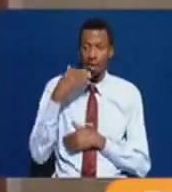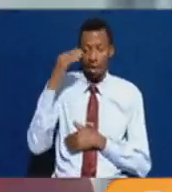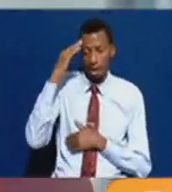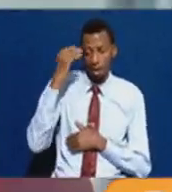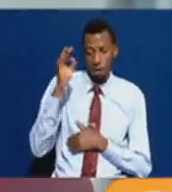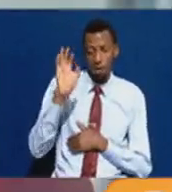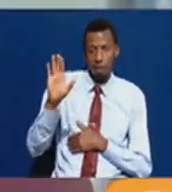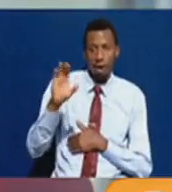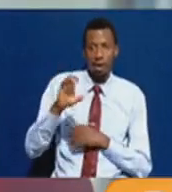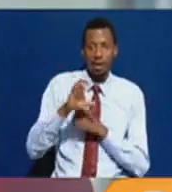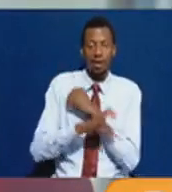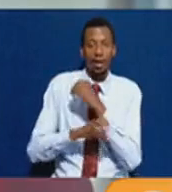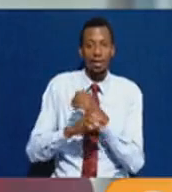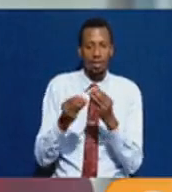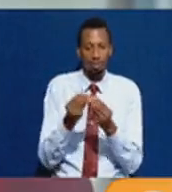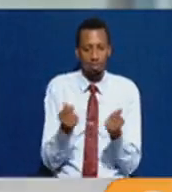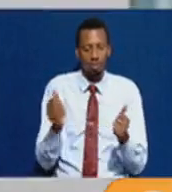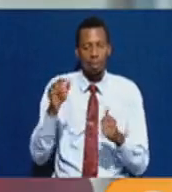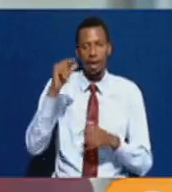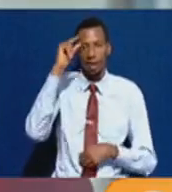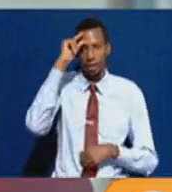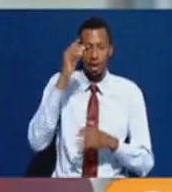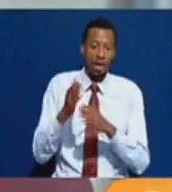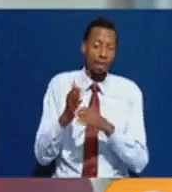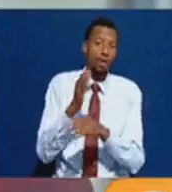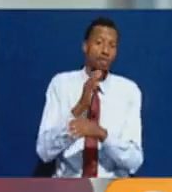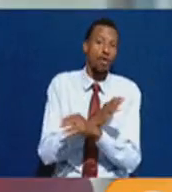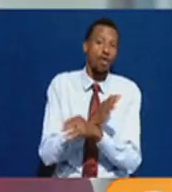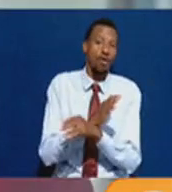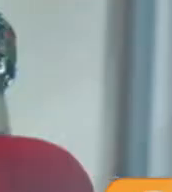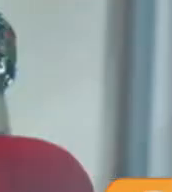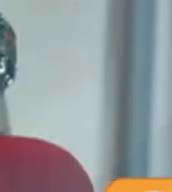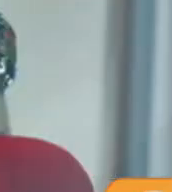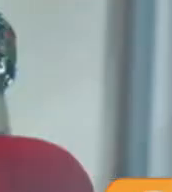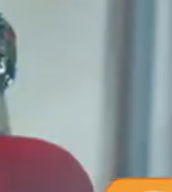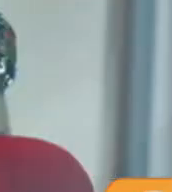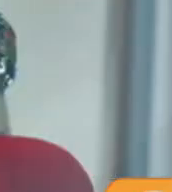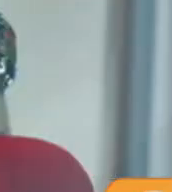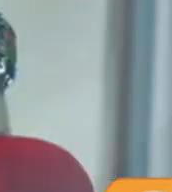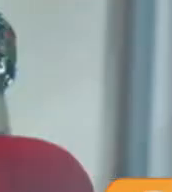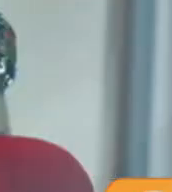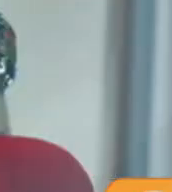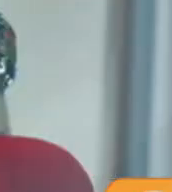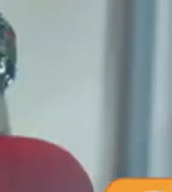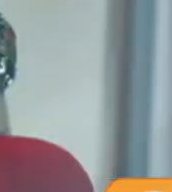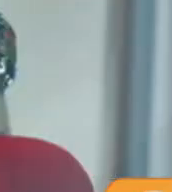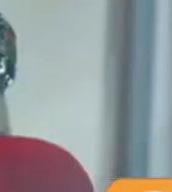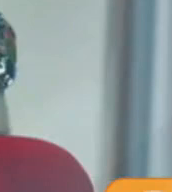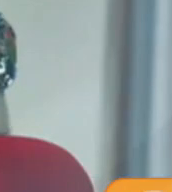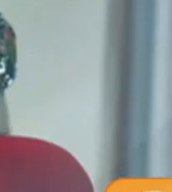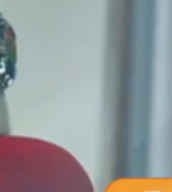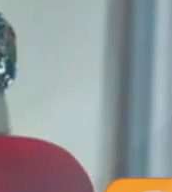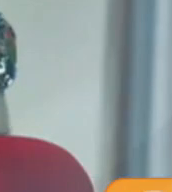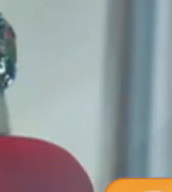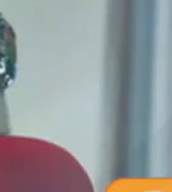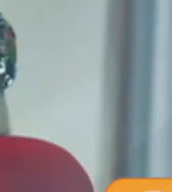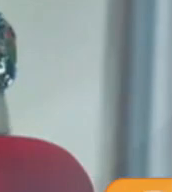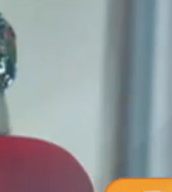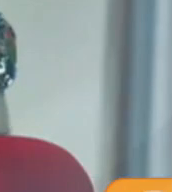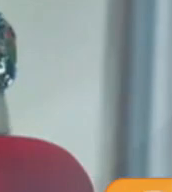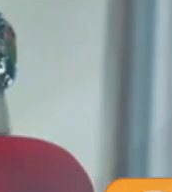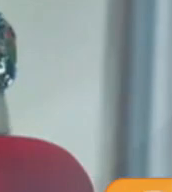dissolve the government before a general election and appoint a government led by the leader of the party that has won the election, officially open the parliamentary